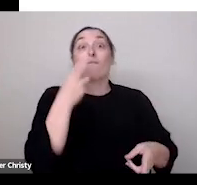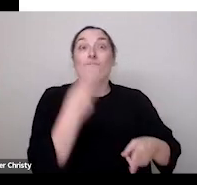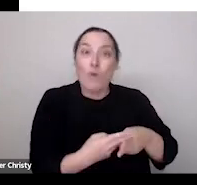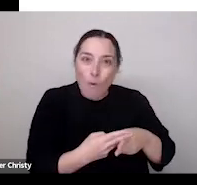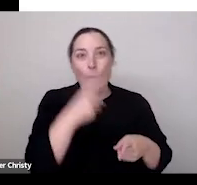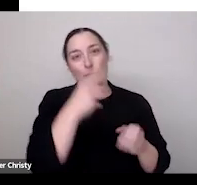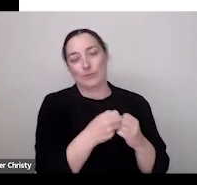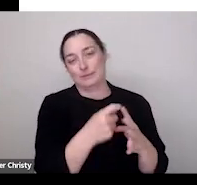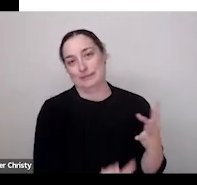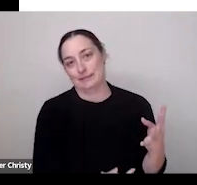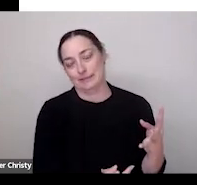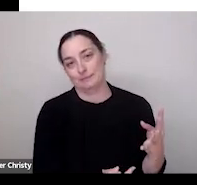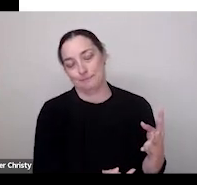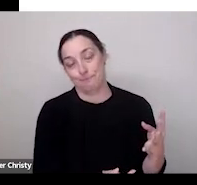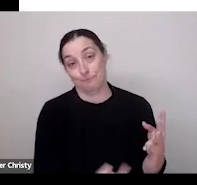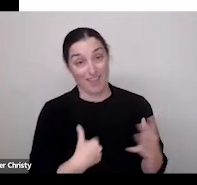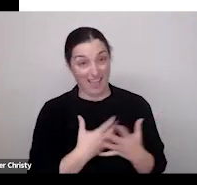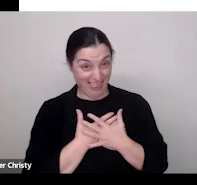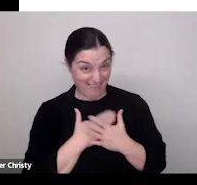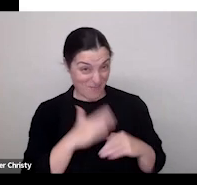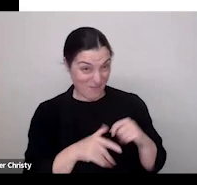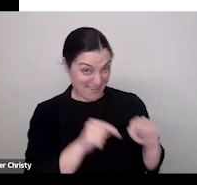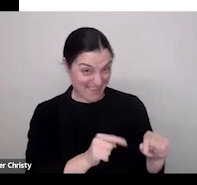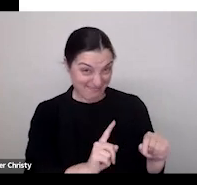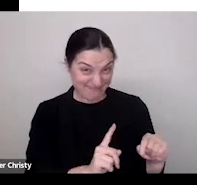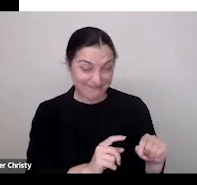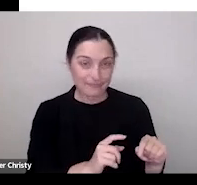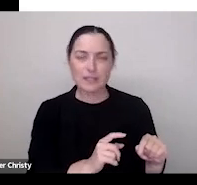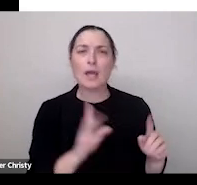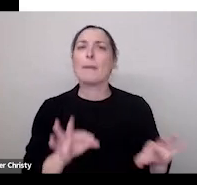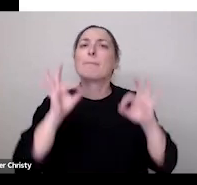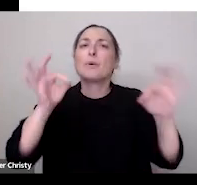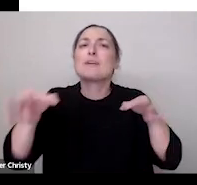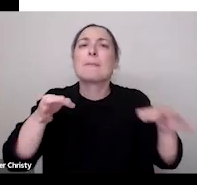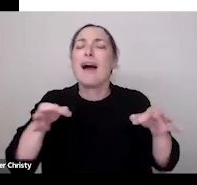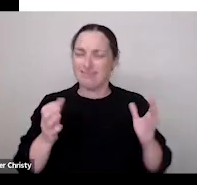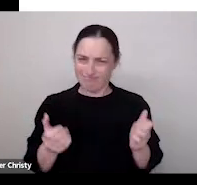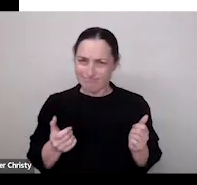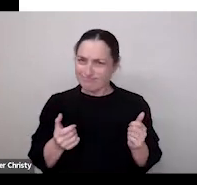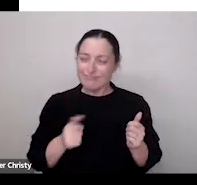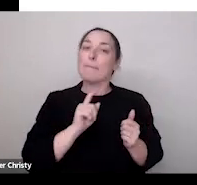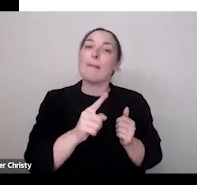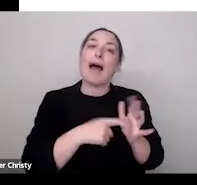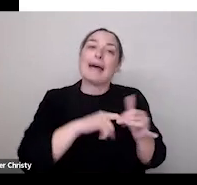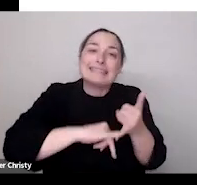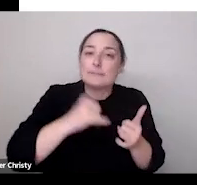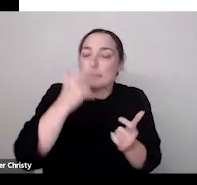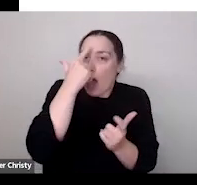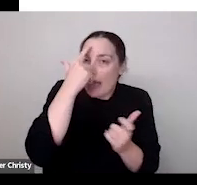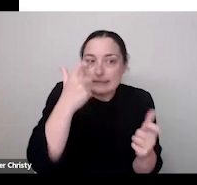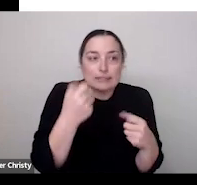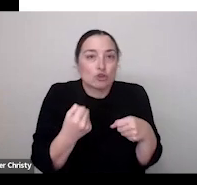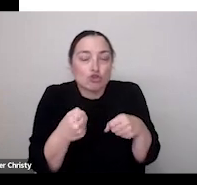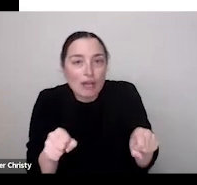disability. And one of the things I love the most about that is that there's no perfect plan, but there's a lot of great tips and a lot of amazing strategies